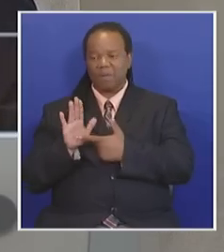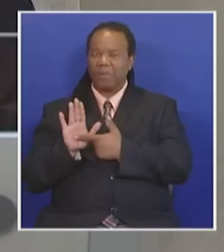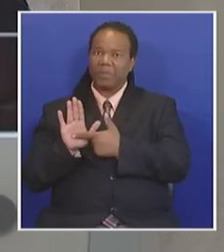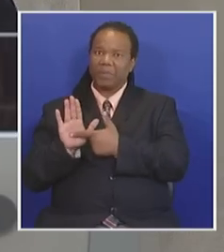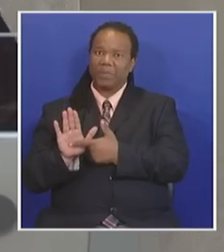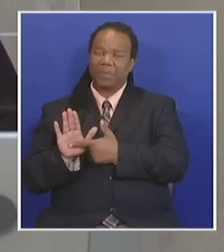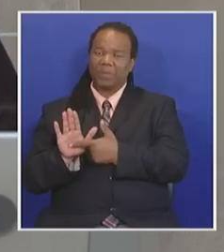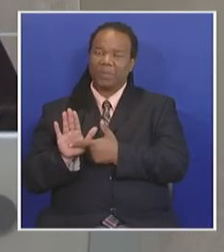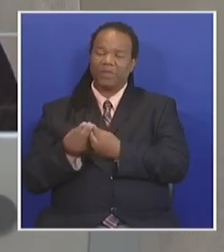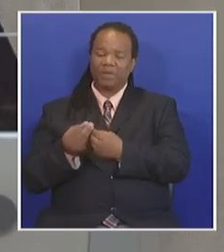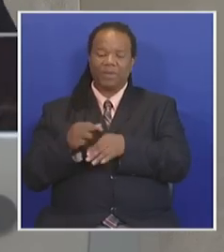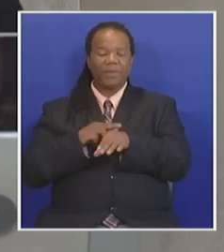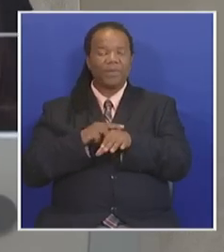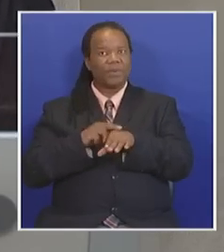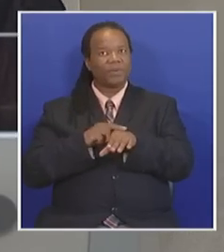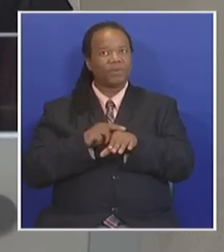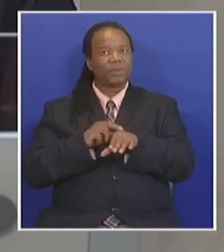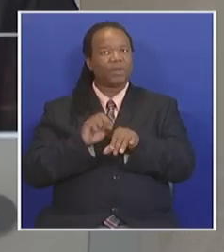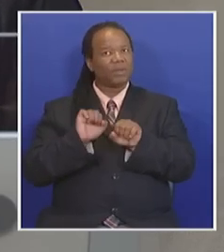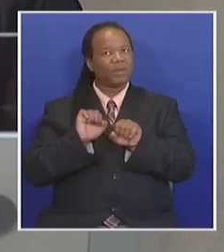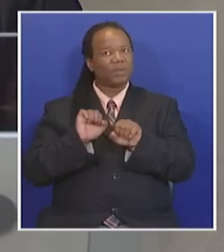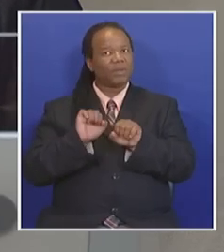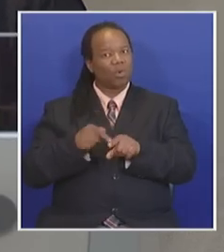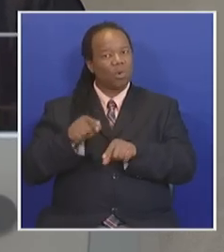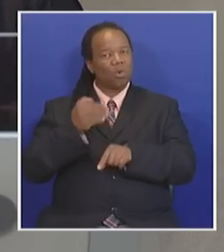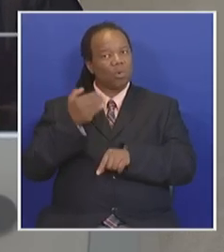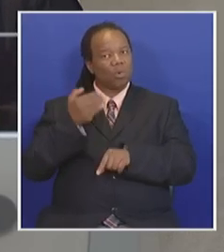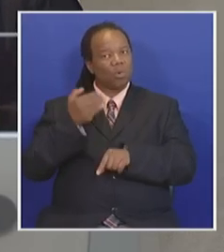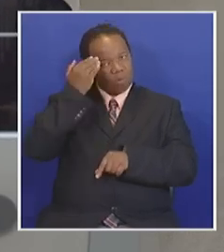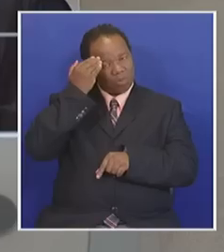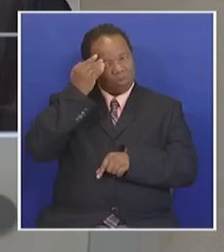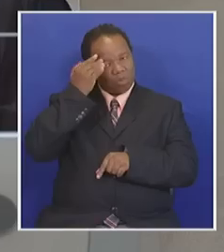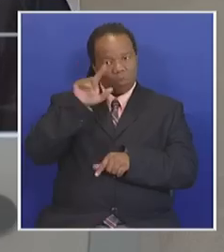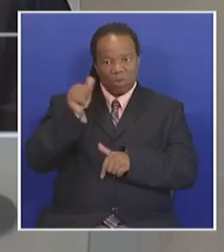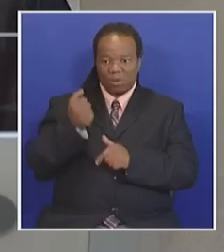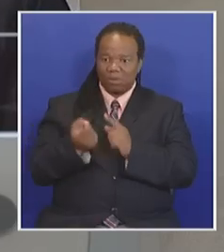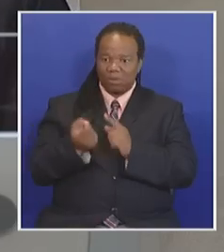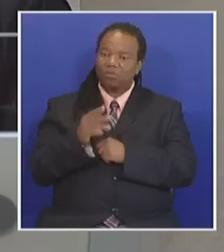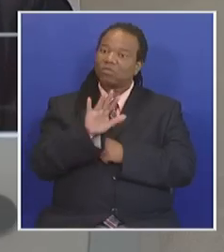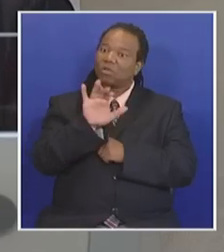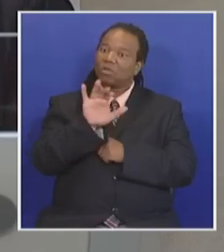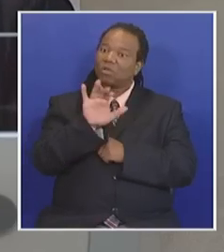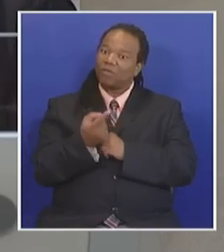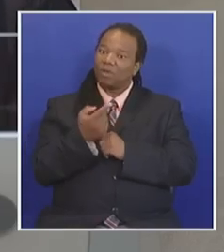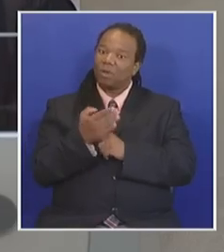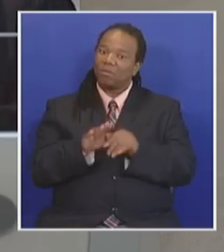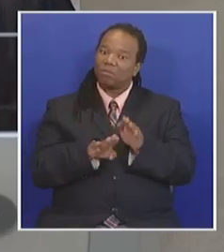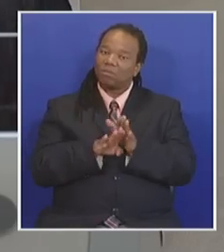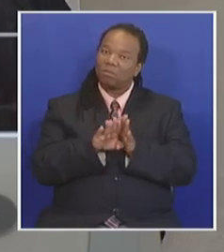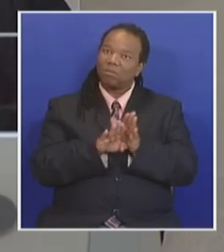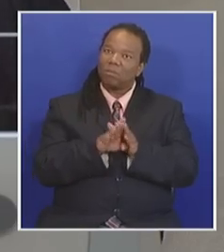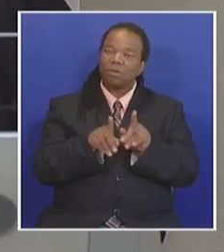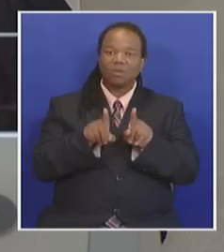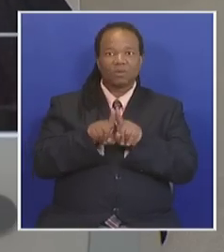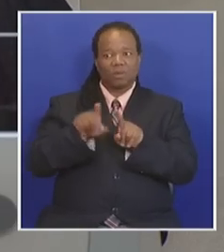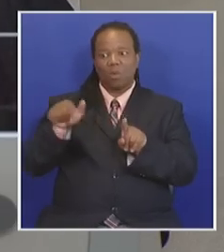incidents have forced us to acknowledge that we need to take stock of the advances that we have made in building the South African identity we